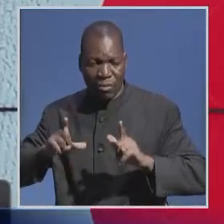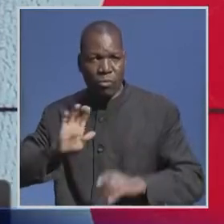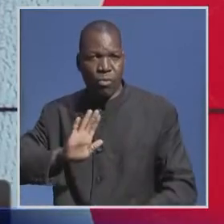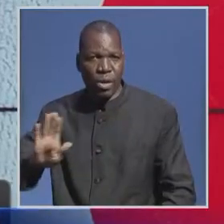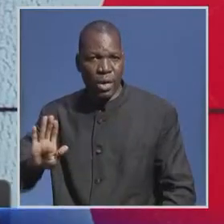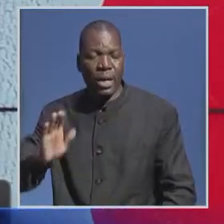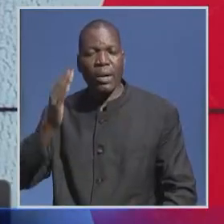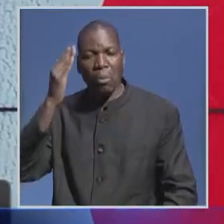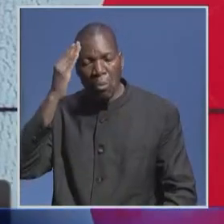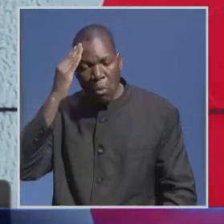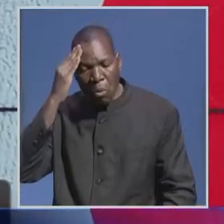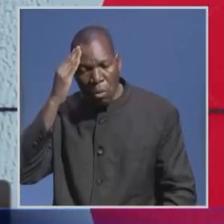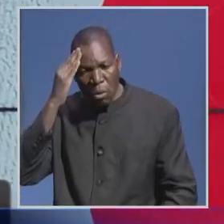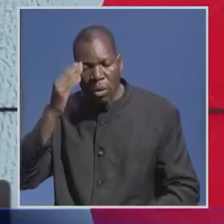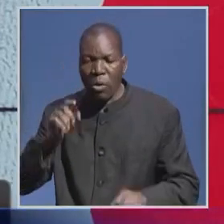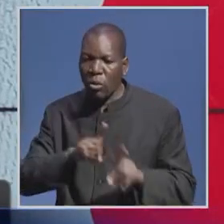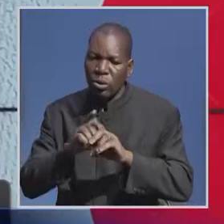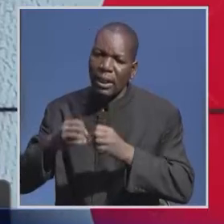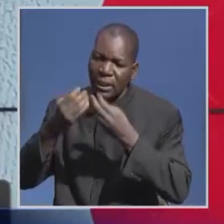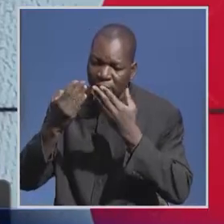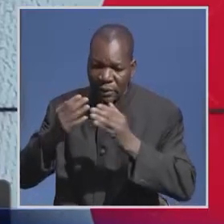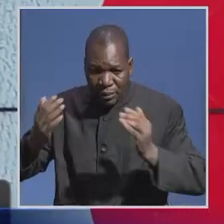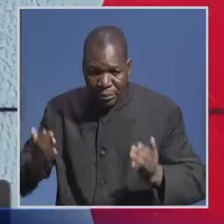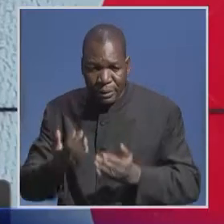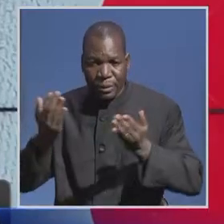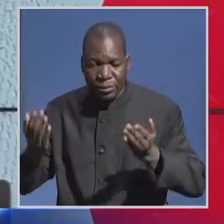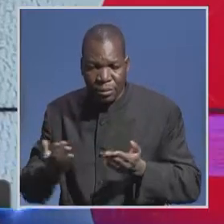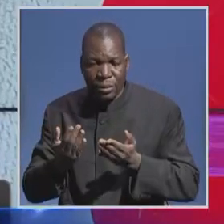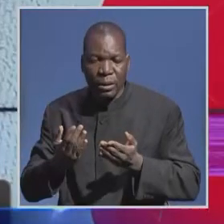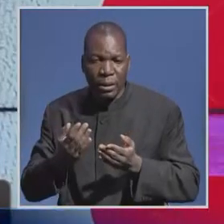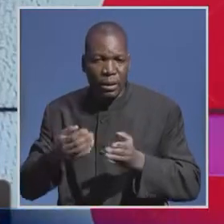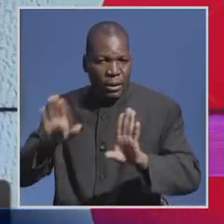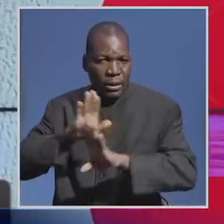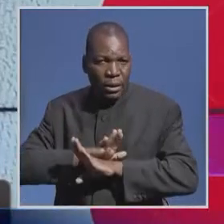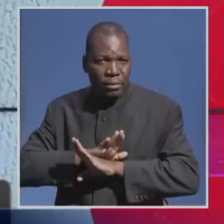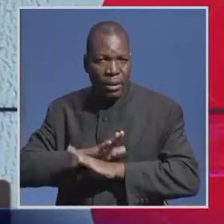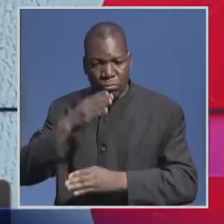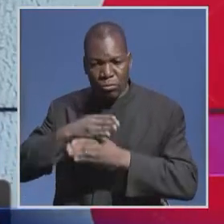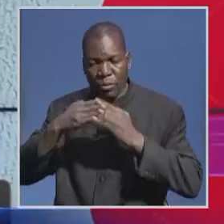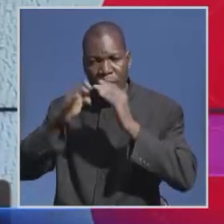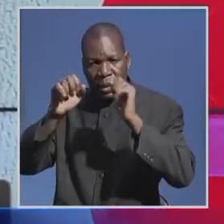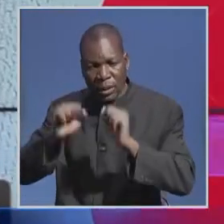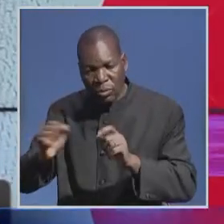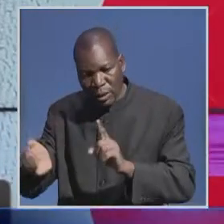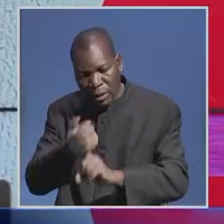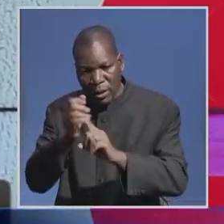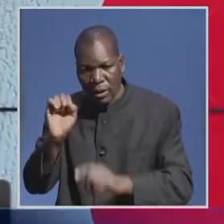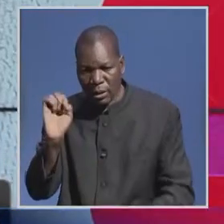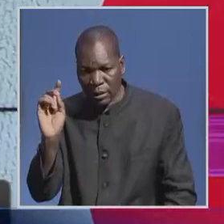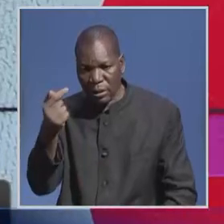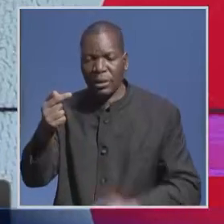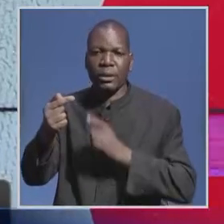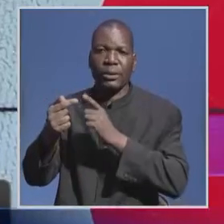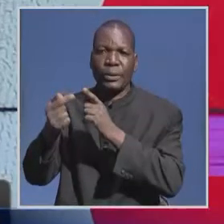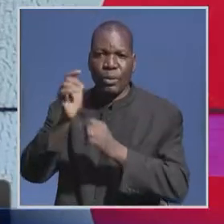also provide insights and inspirations over what Zambia also can do to attain its sustainable development